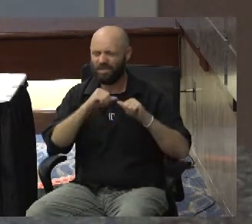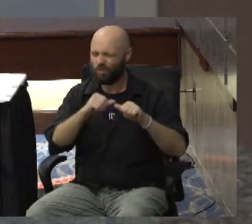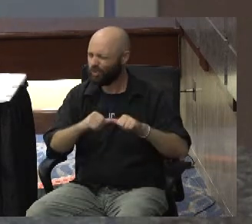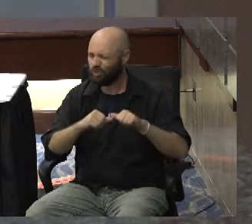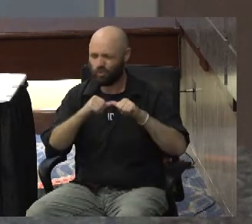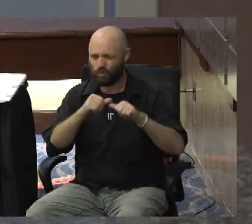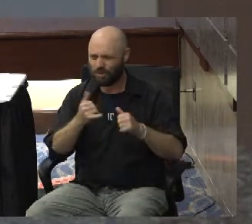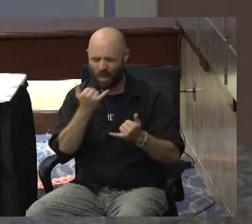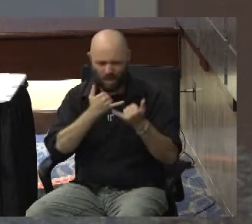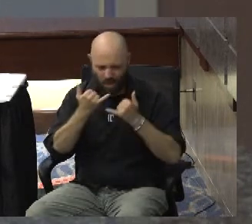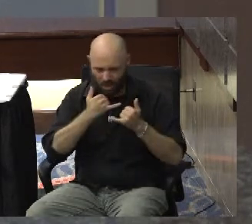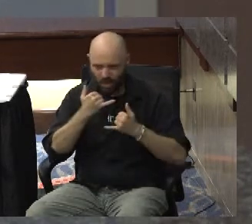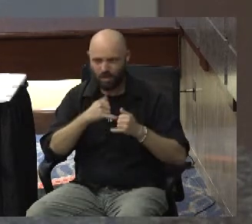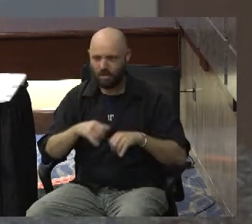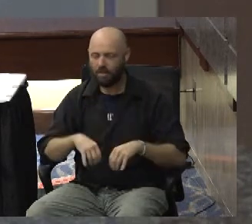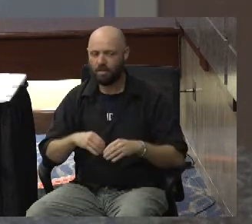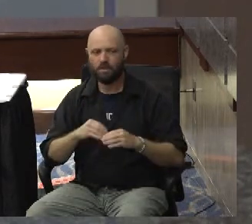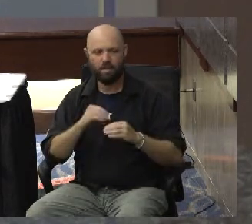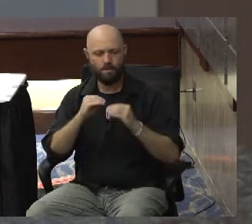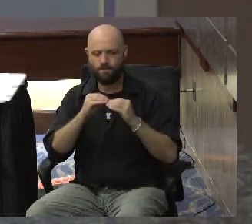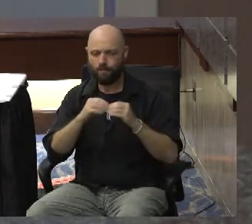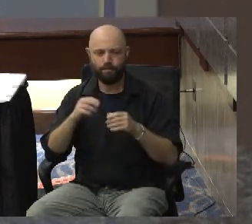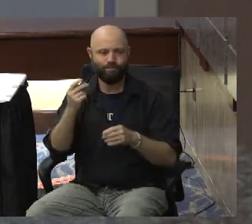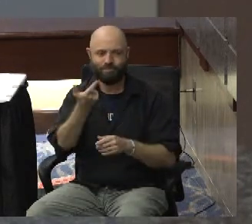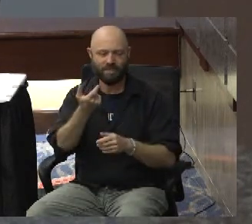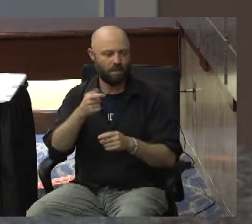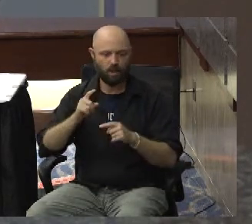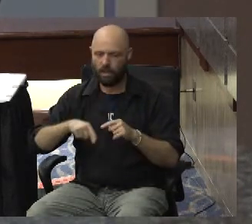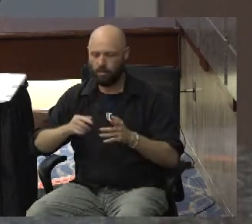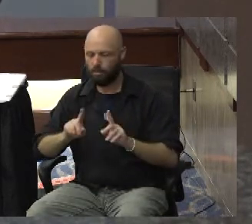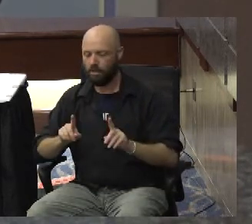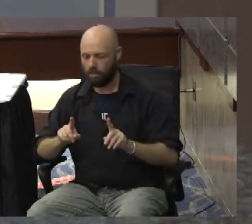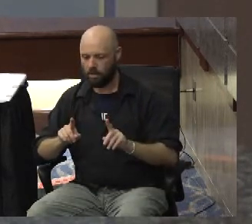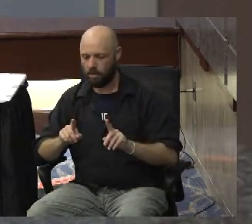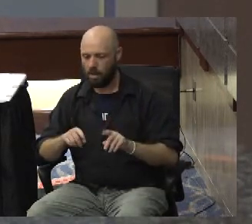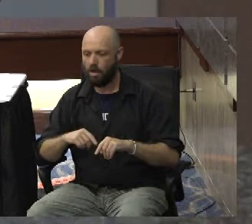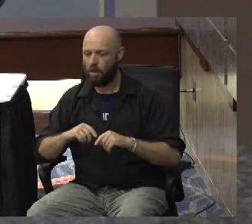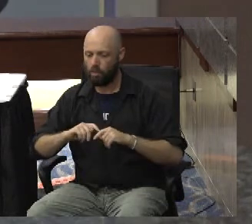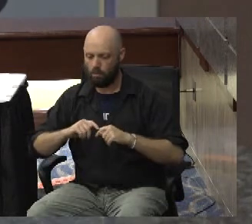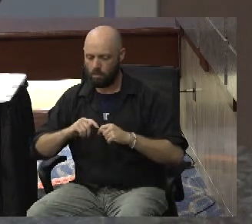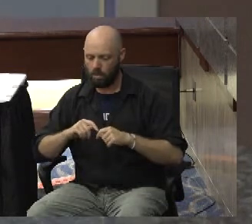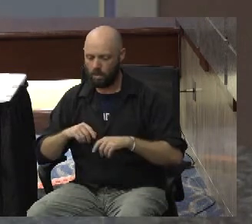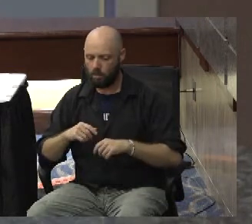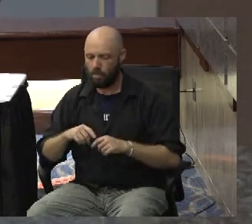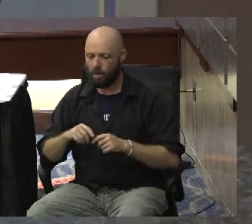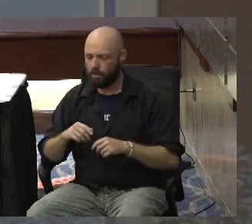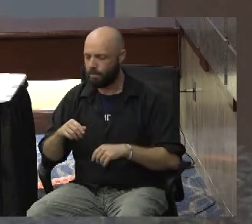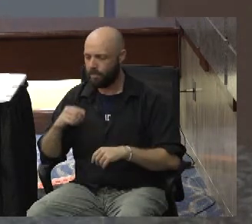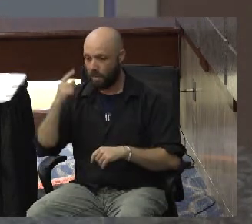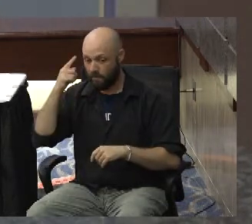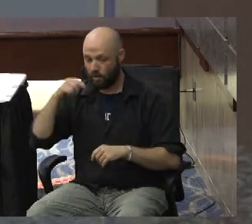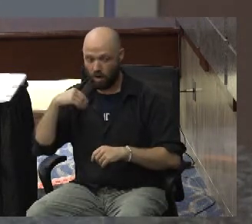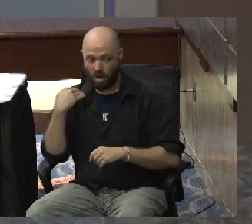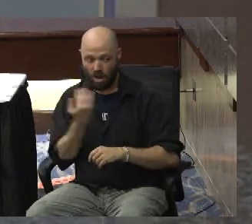we will do our due diligence, but with the sole purpose that we must do right by our citizens.